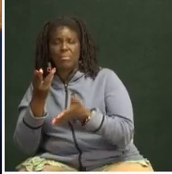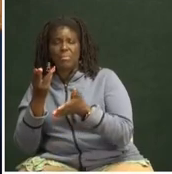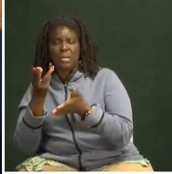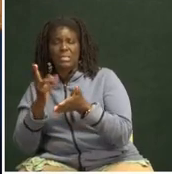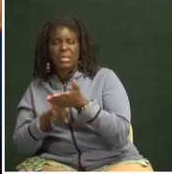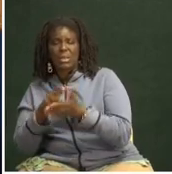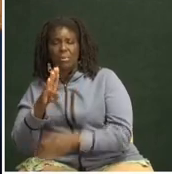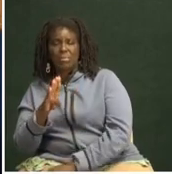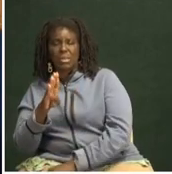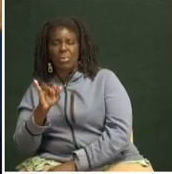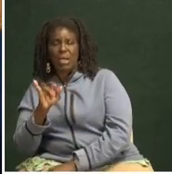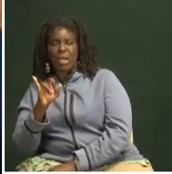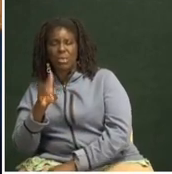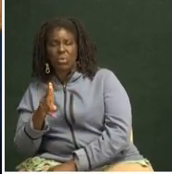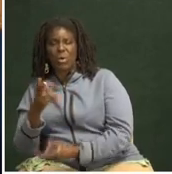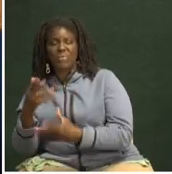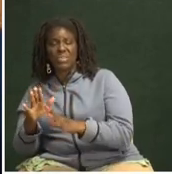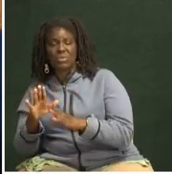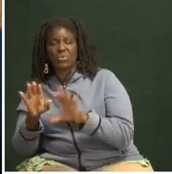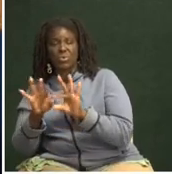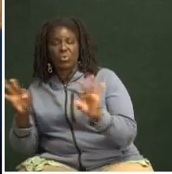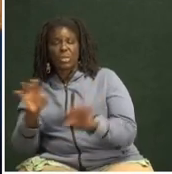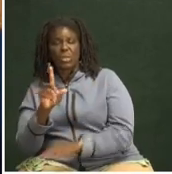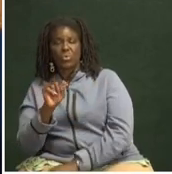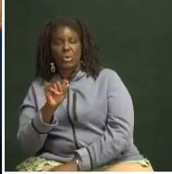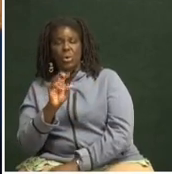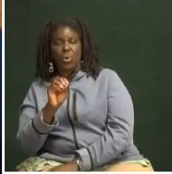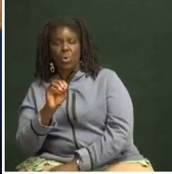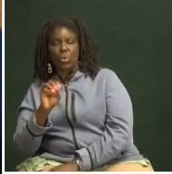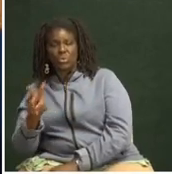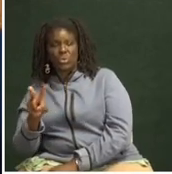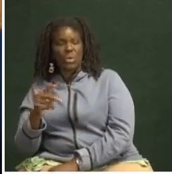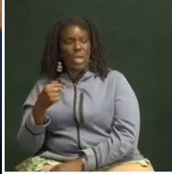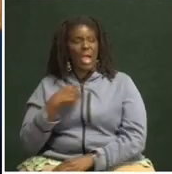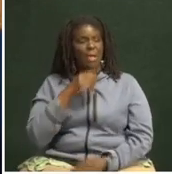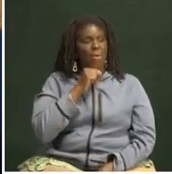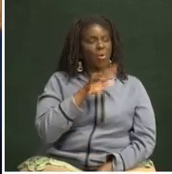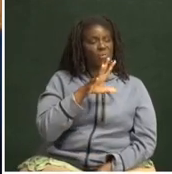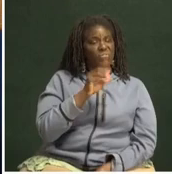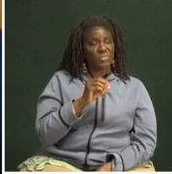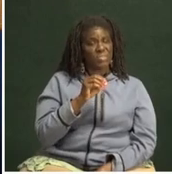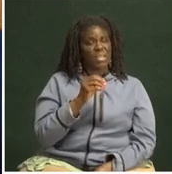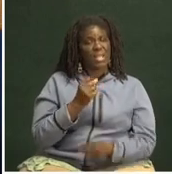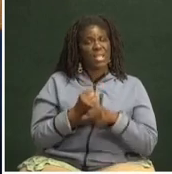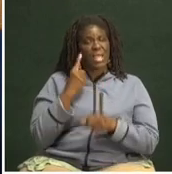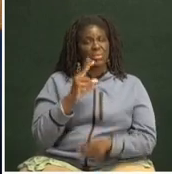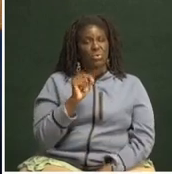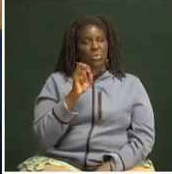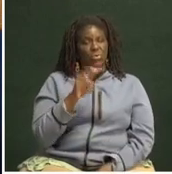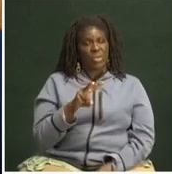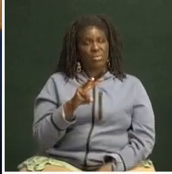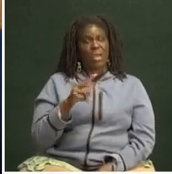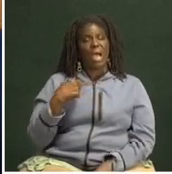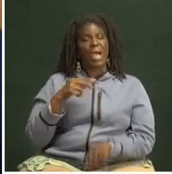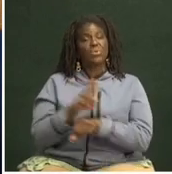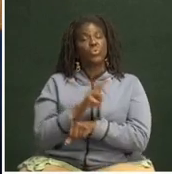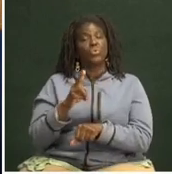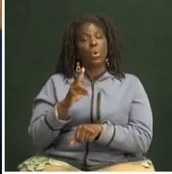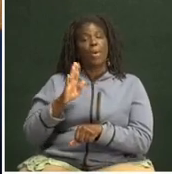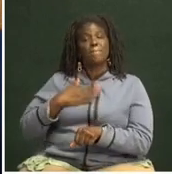and completed her degree in 2002. I just turned 50 last November, and I used her example to stick with the